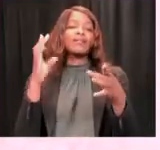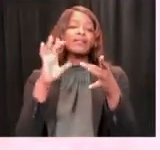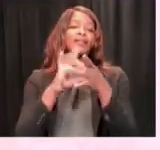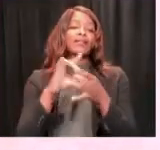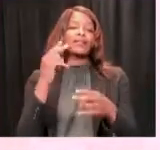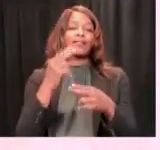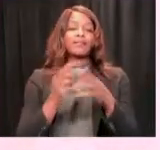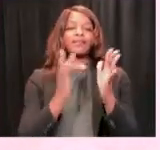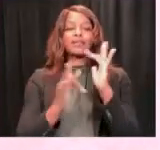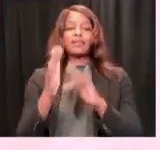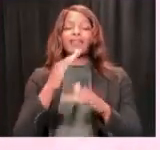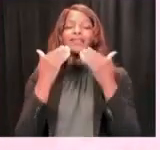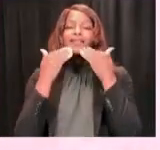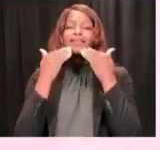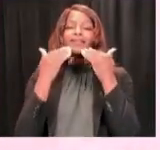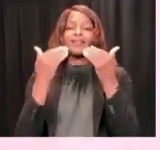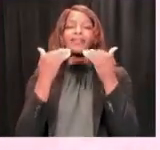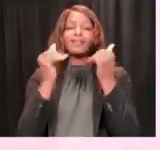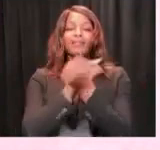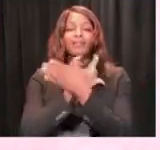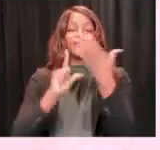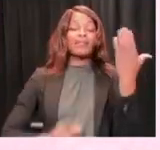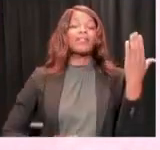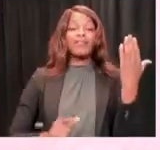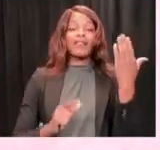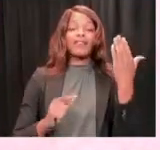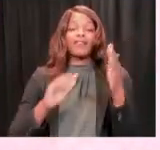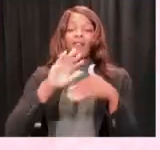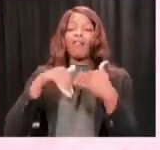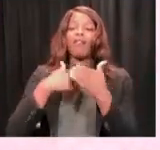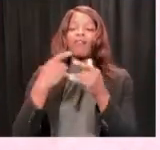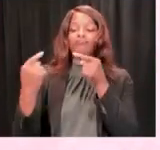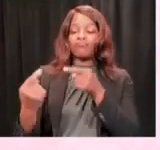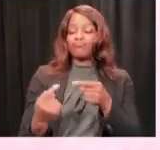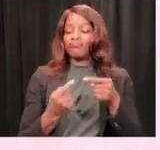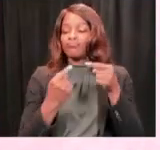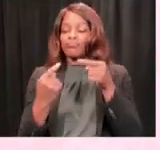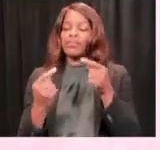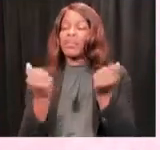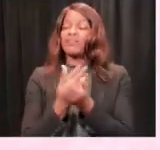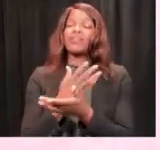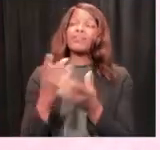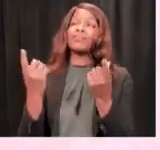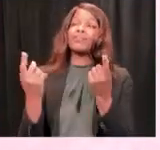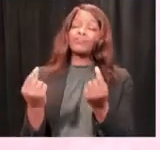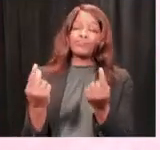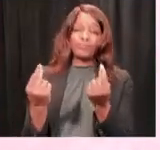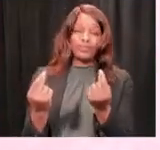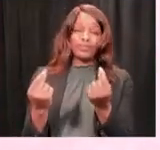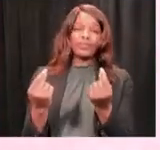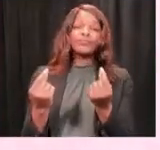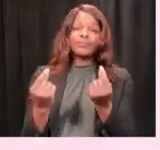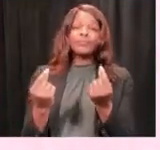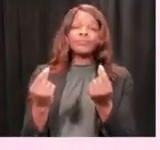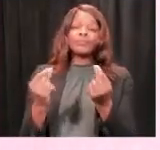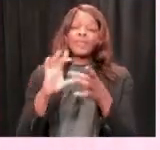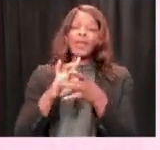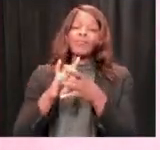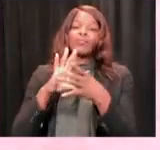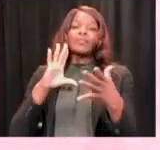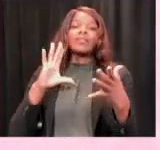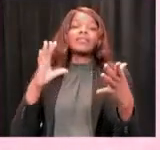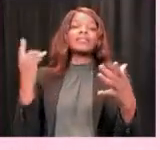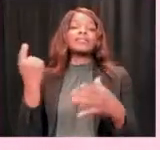I say, thank you, Lord. Thank you, Lord, for this baggage. Thank you, Lord, for what you've done. Lord, I release some stuff in this